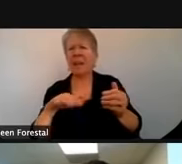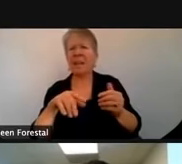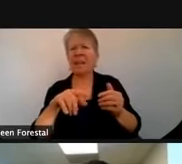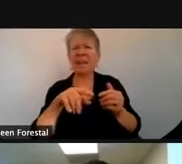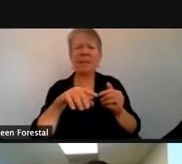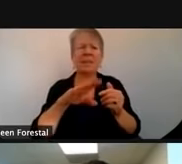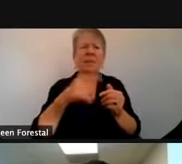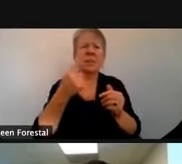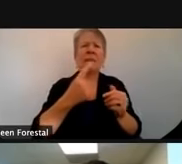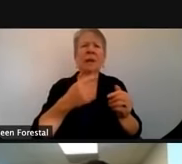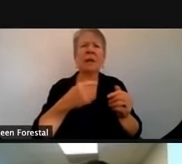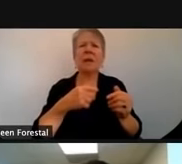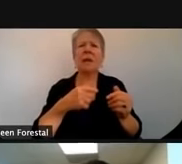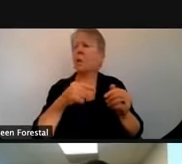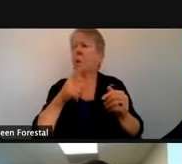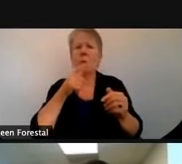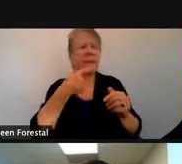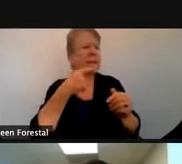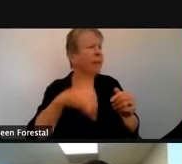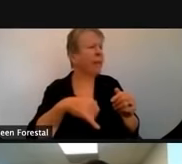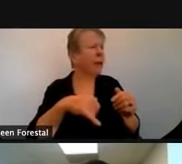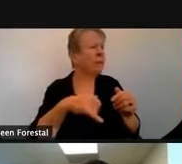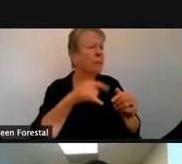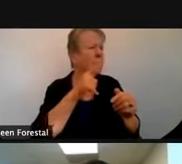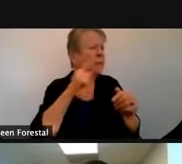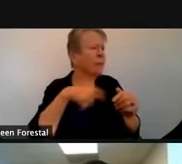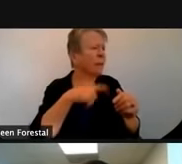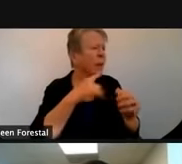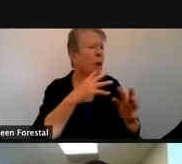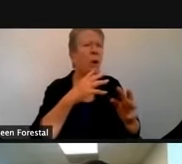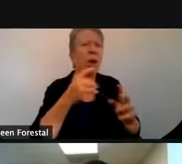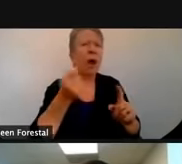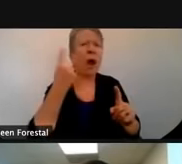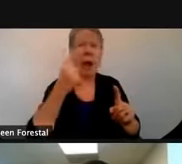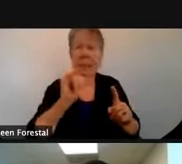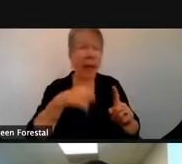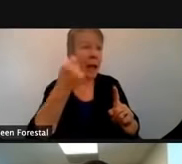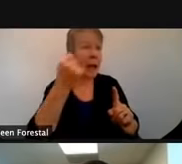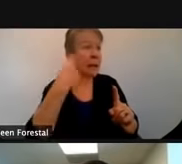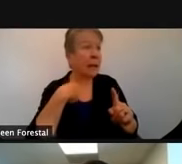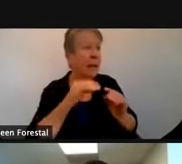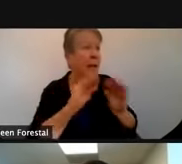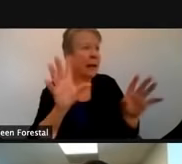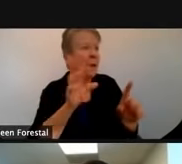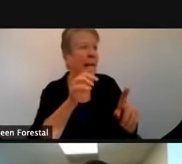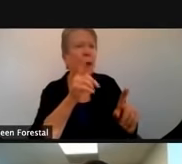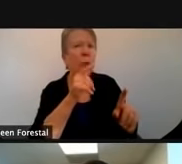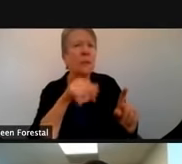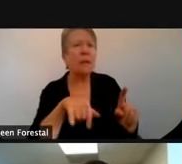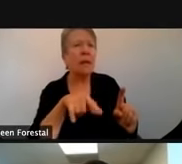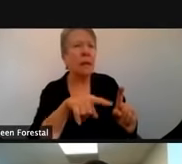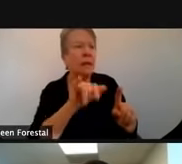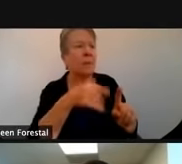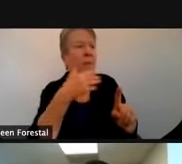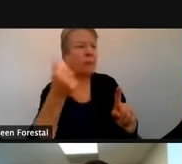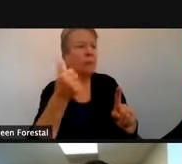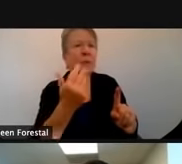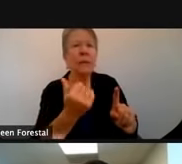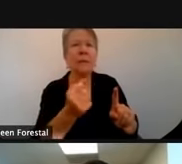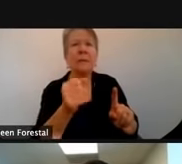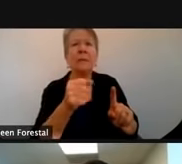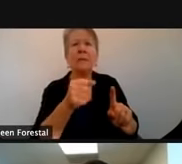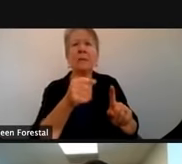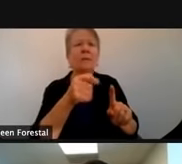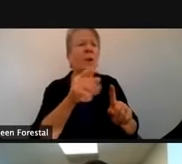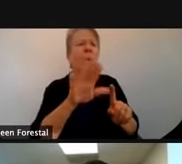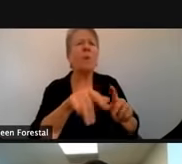Whoever just said that, they sounded like we can understand them. It's a little softer. We can understand them better. Do you mind, Judy, if we go to Pat and then I'll come back to you?